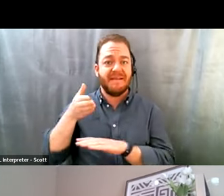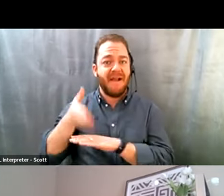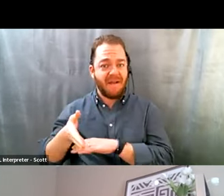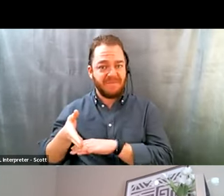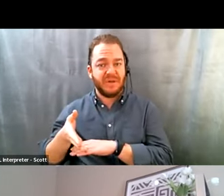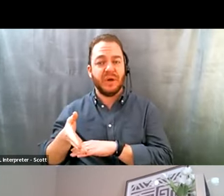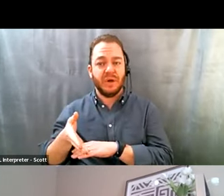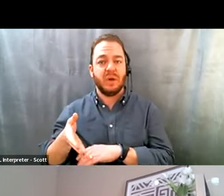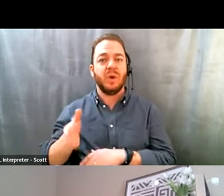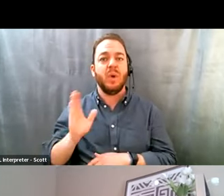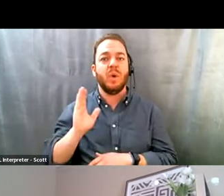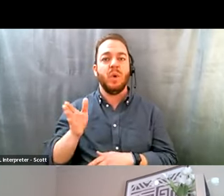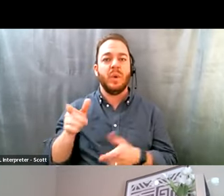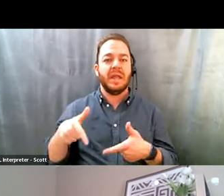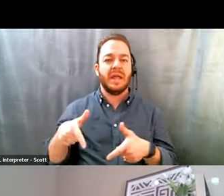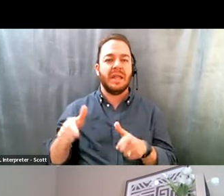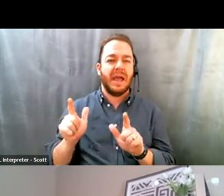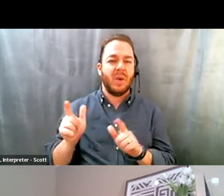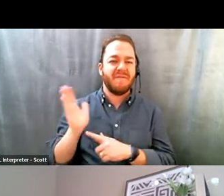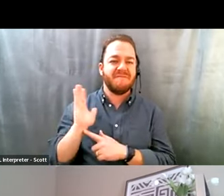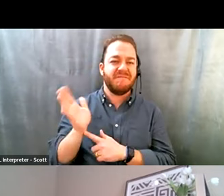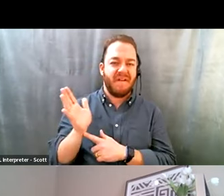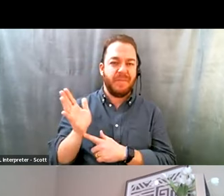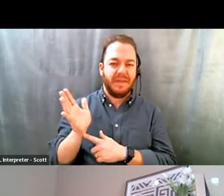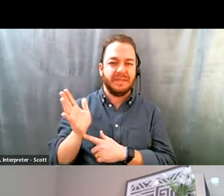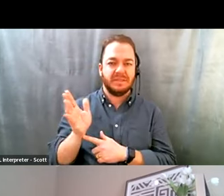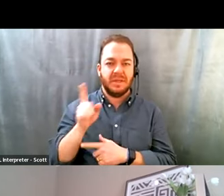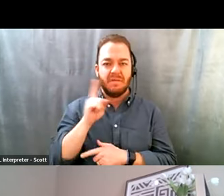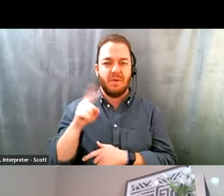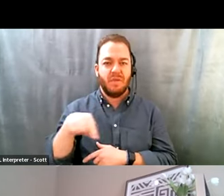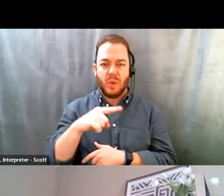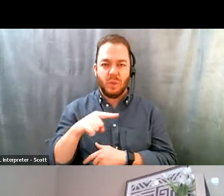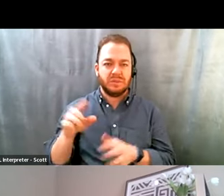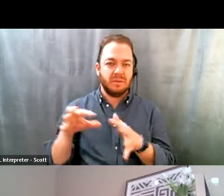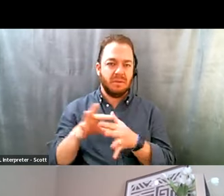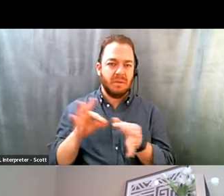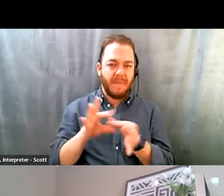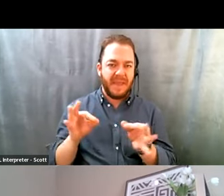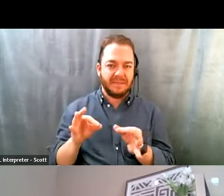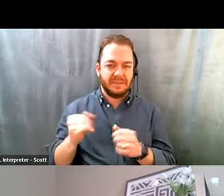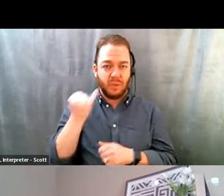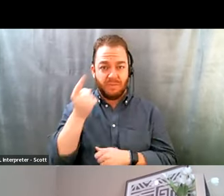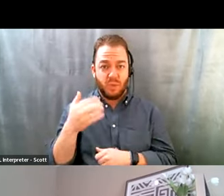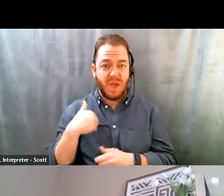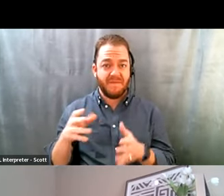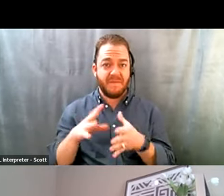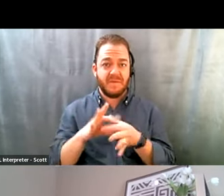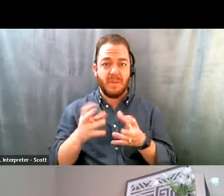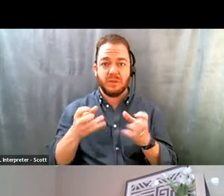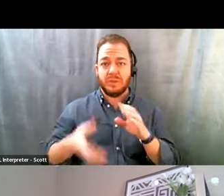conversations, we're going to allow normally about 5 minutes or so after those, and you're welcome to chime in if you have any comments or anything you want to